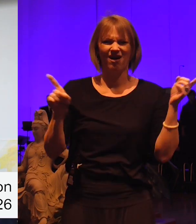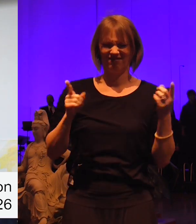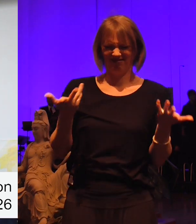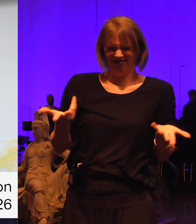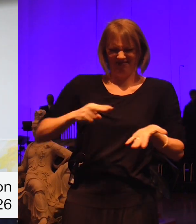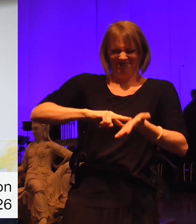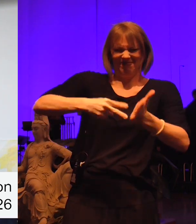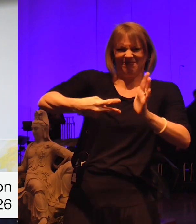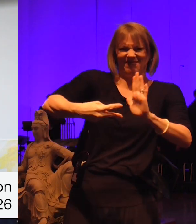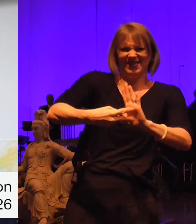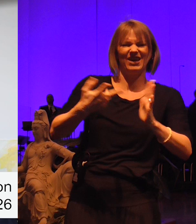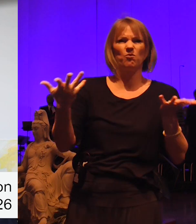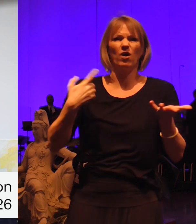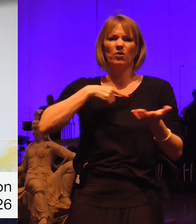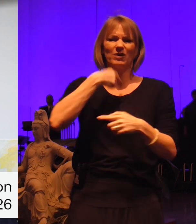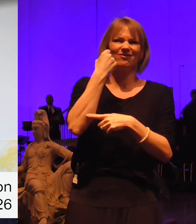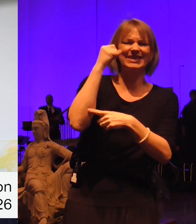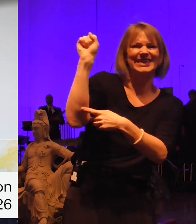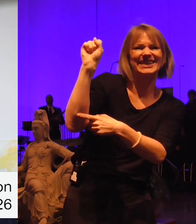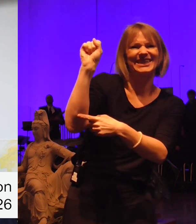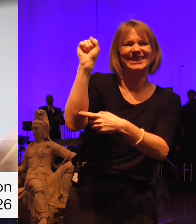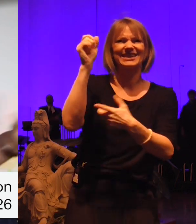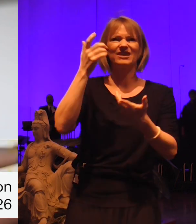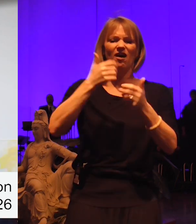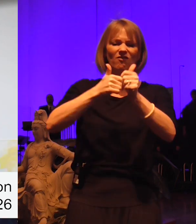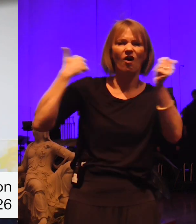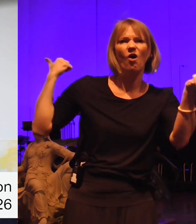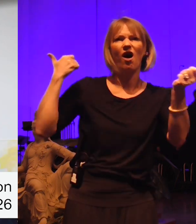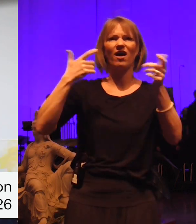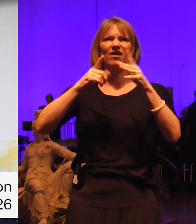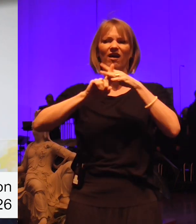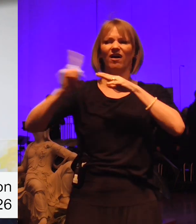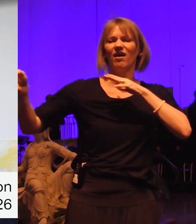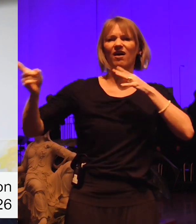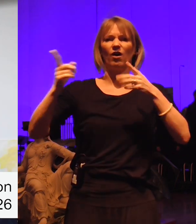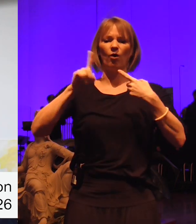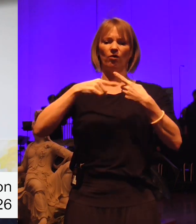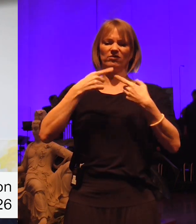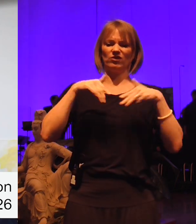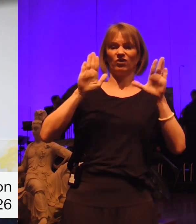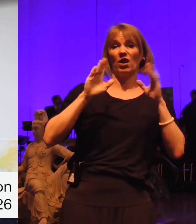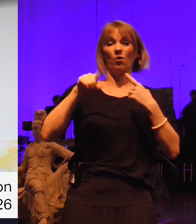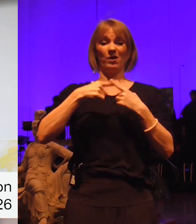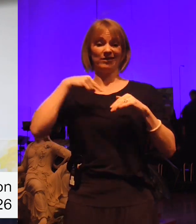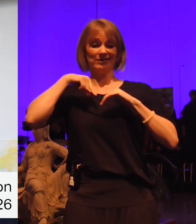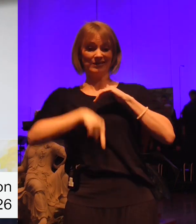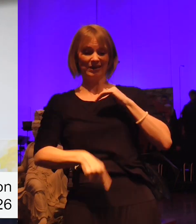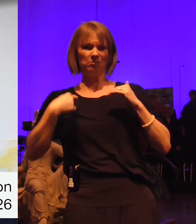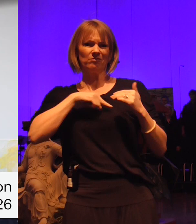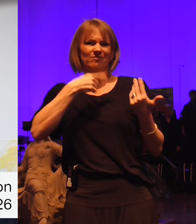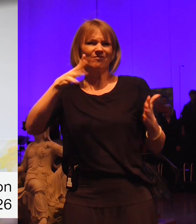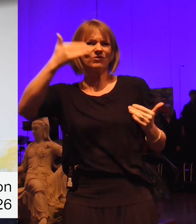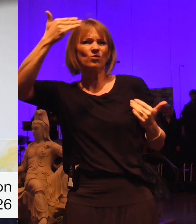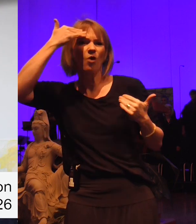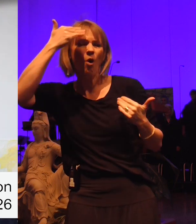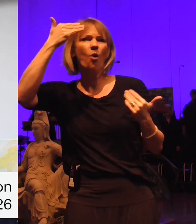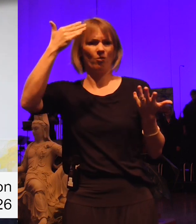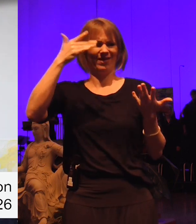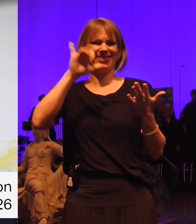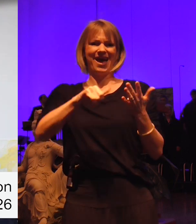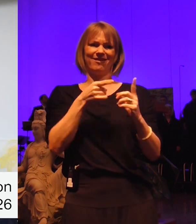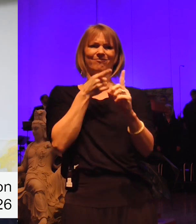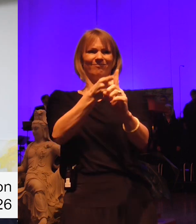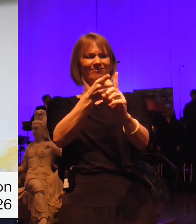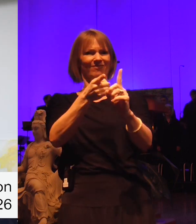it that we so often resist and avoid and run away from surrender when deep down we know it is the key